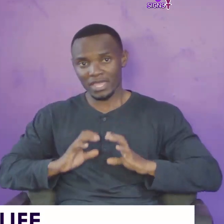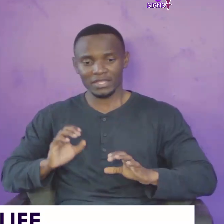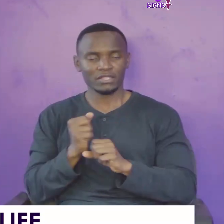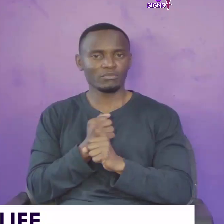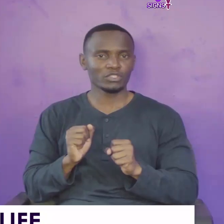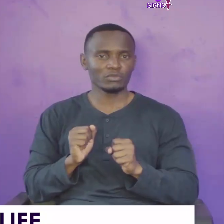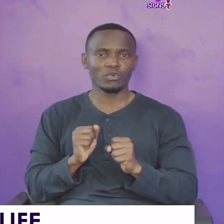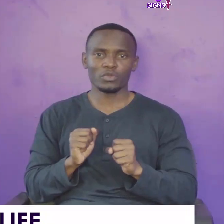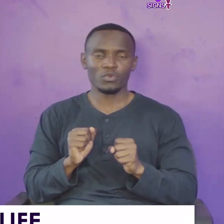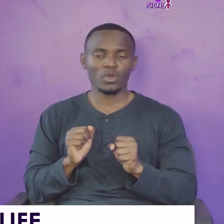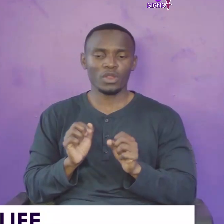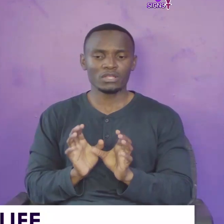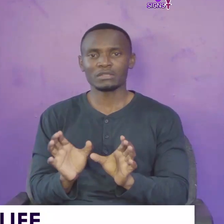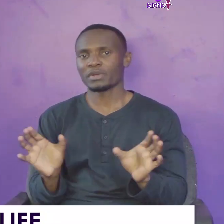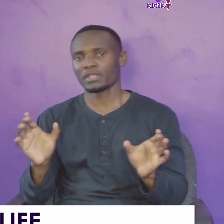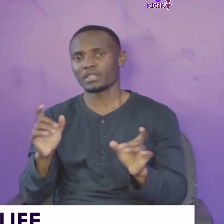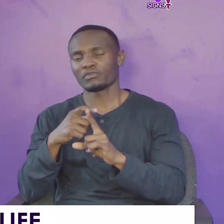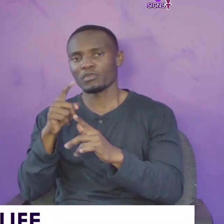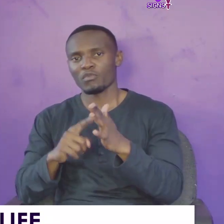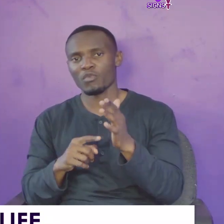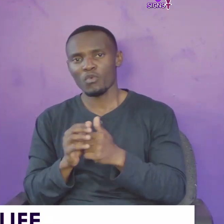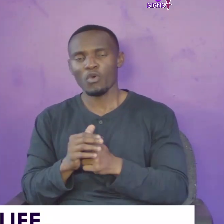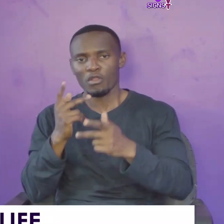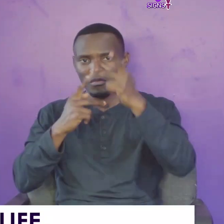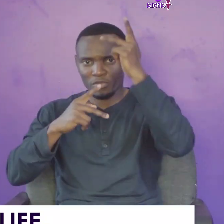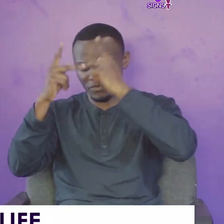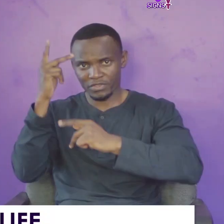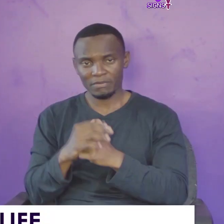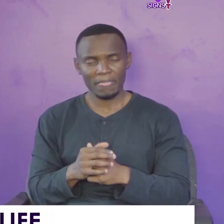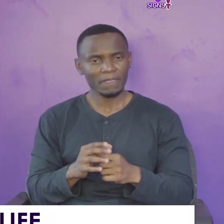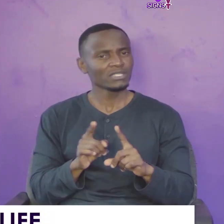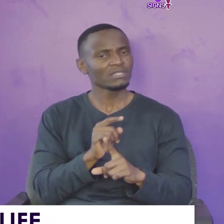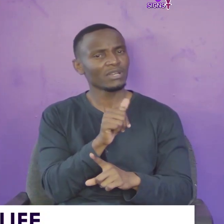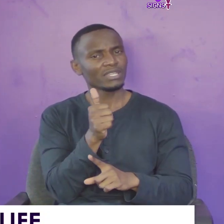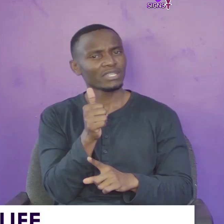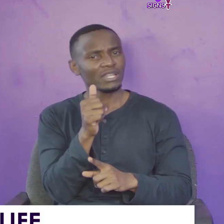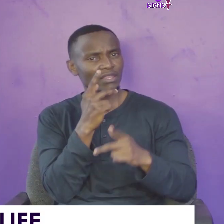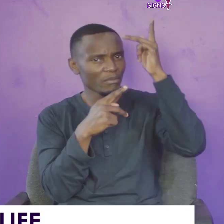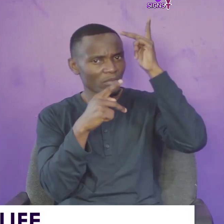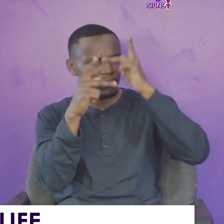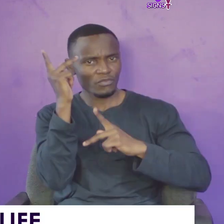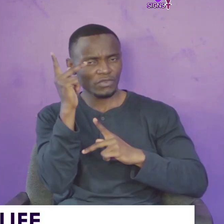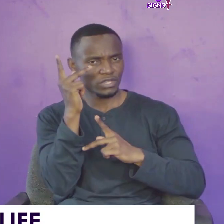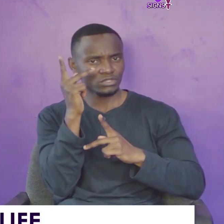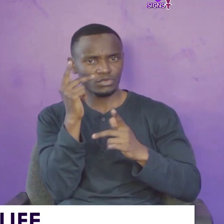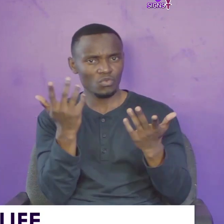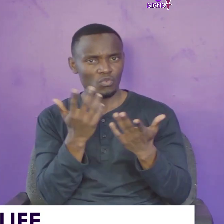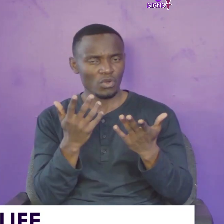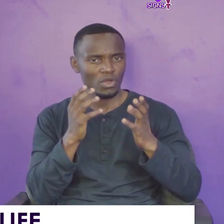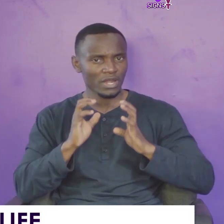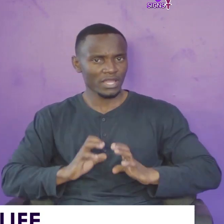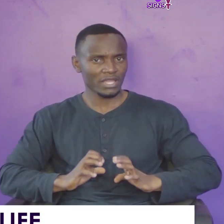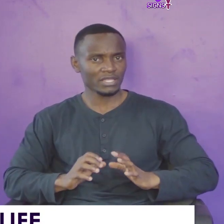By the way, there's another profession that I was told also ethics applies. It's almost in every profession. In